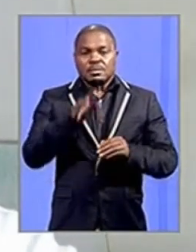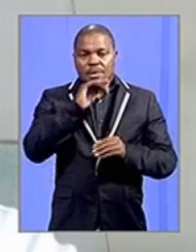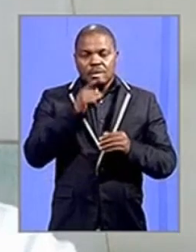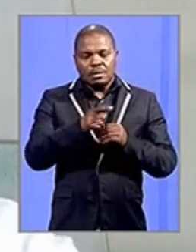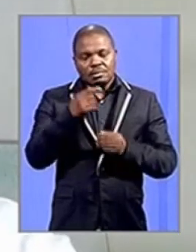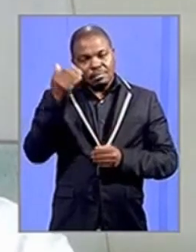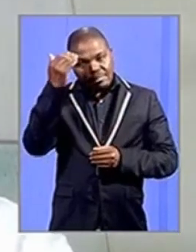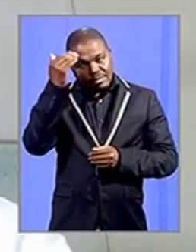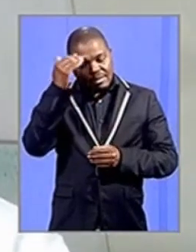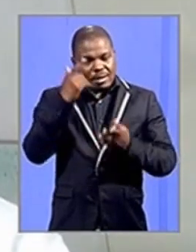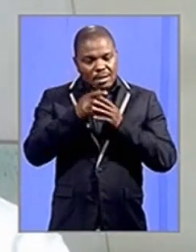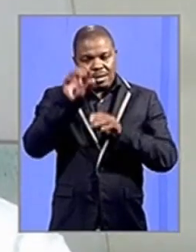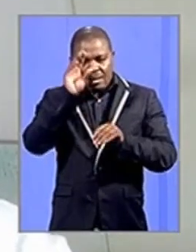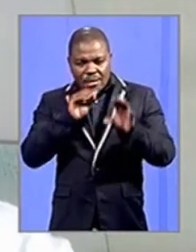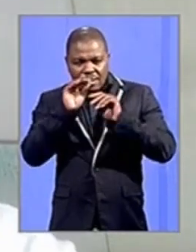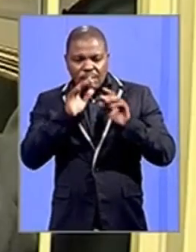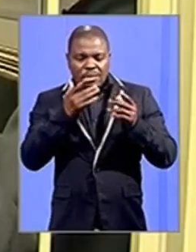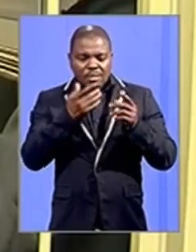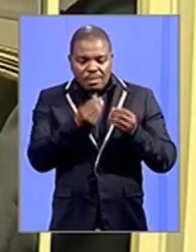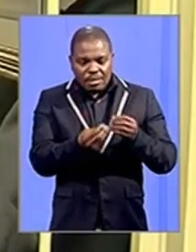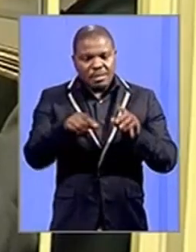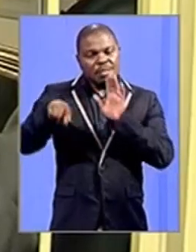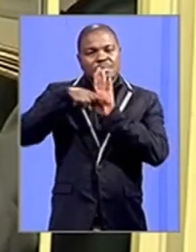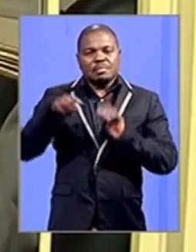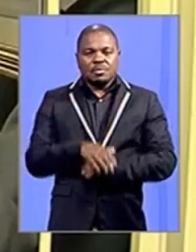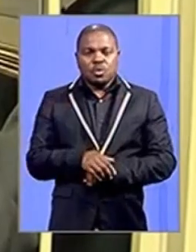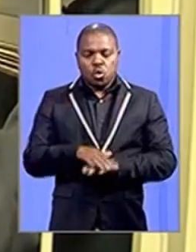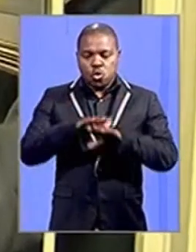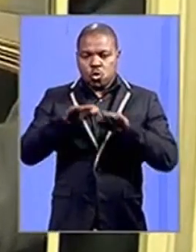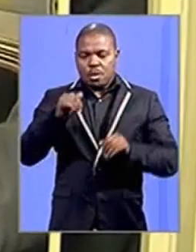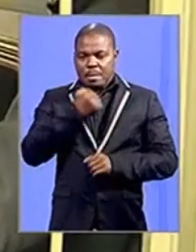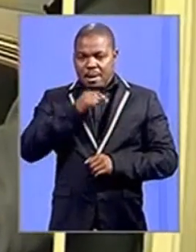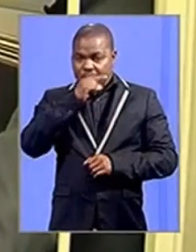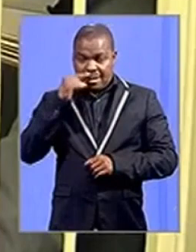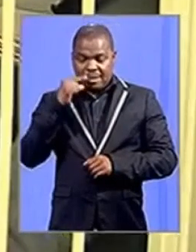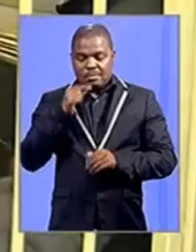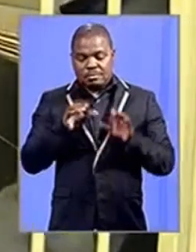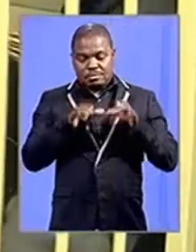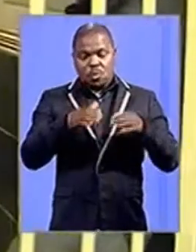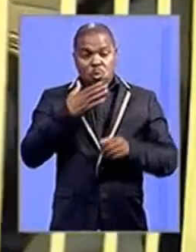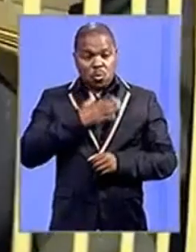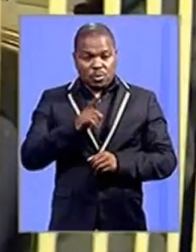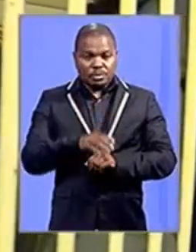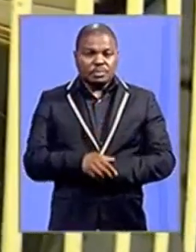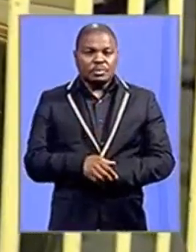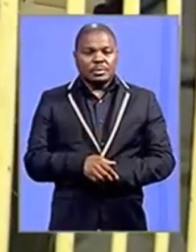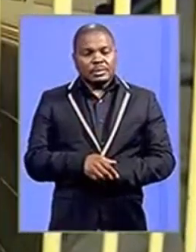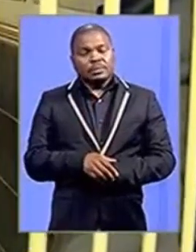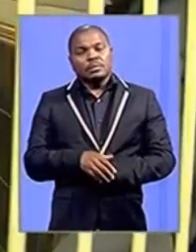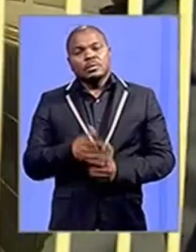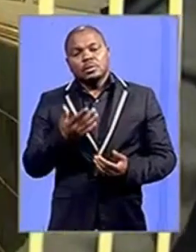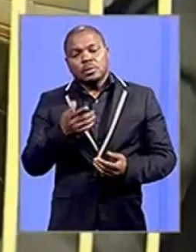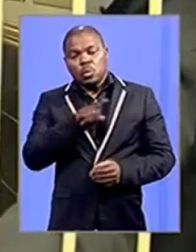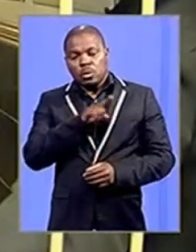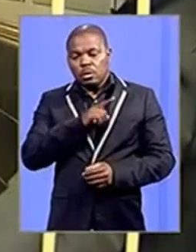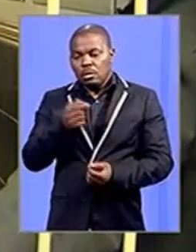cognitive capabilities of children. Sehlopha sa Not in My Name se tshwenya ke gore bjale ka ge go fokoditšwe ditekanyetšo